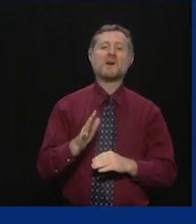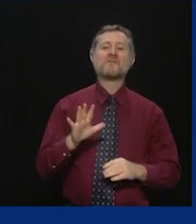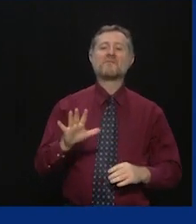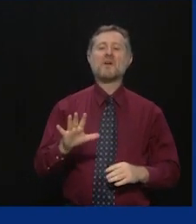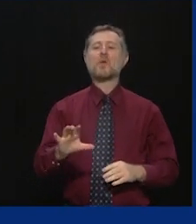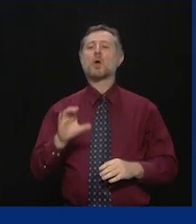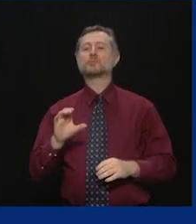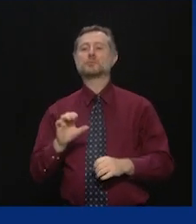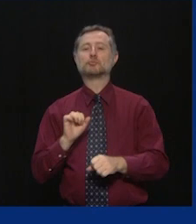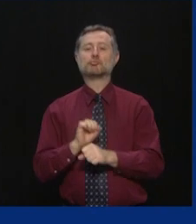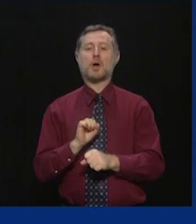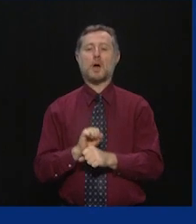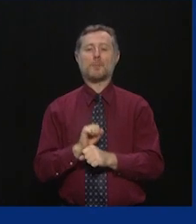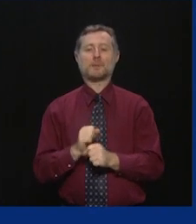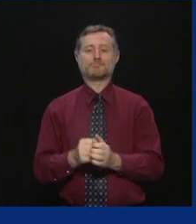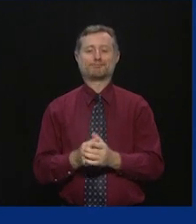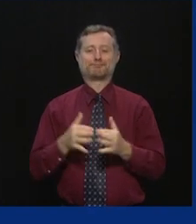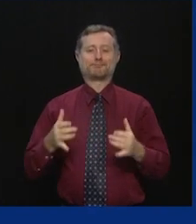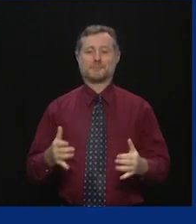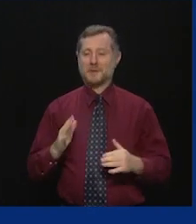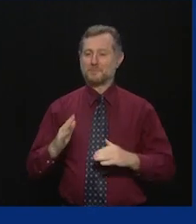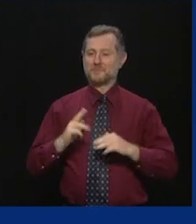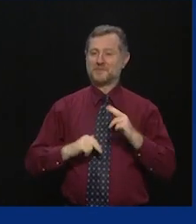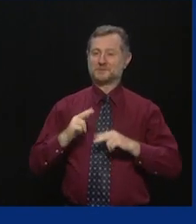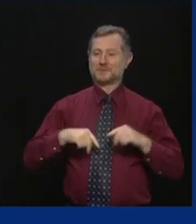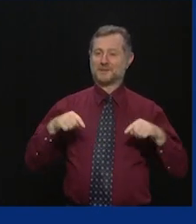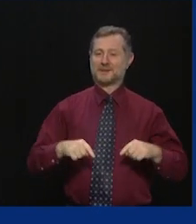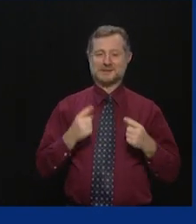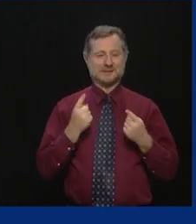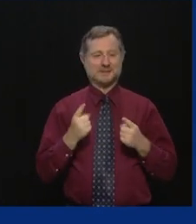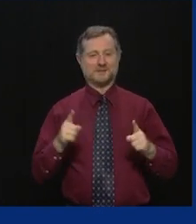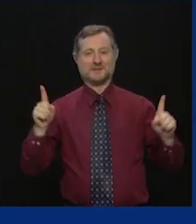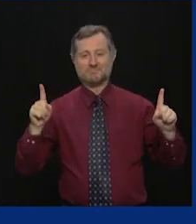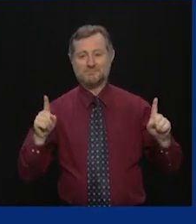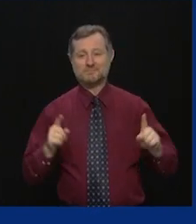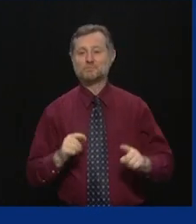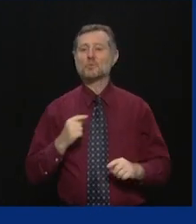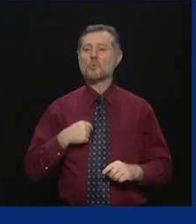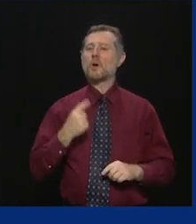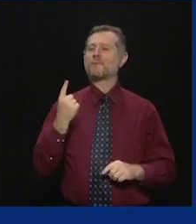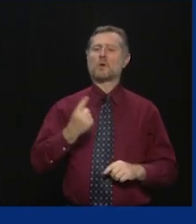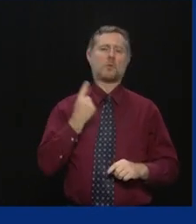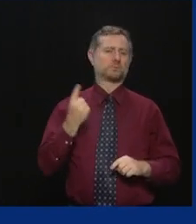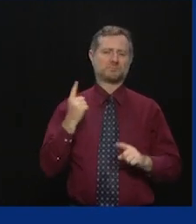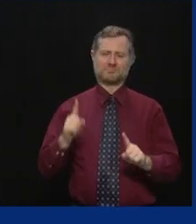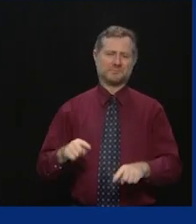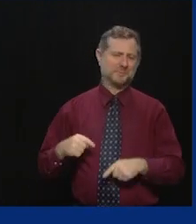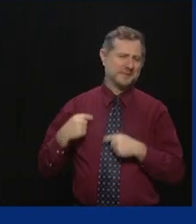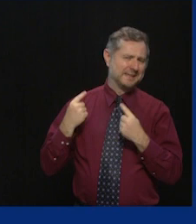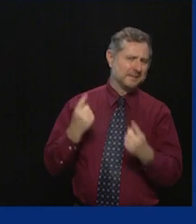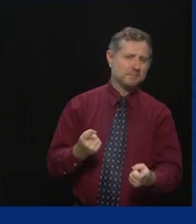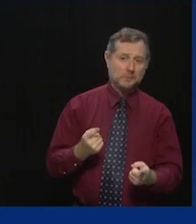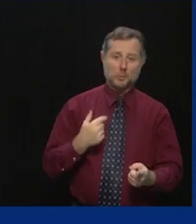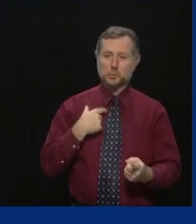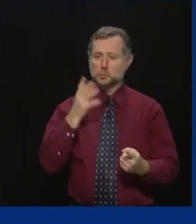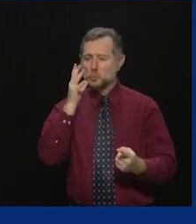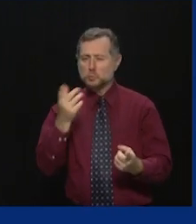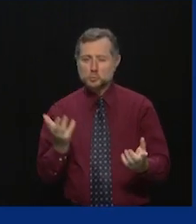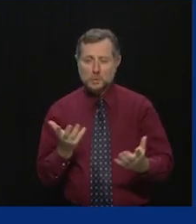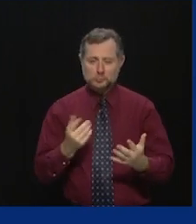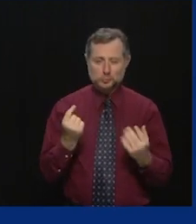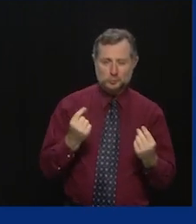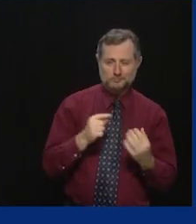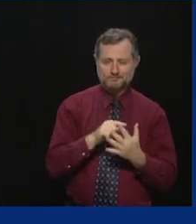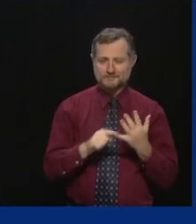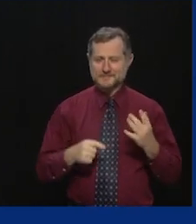build on the success of what this company has always been, which is to give back to the community while we are also doing